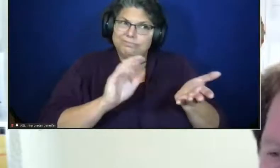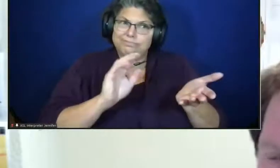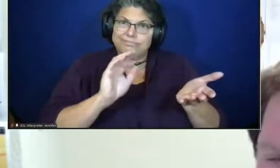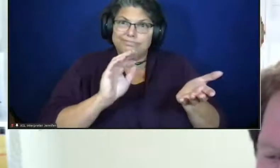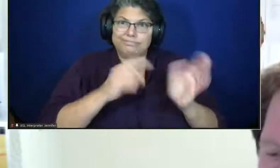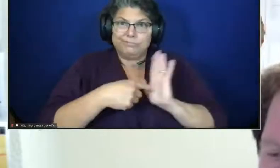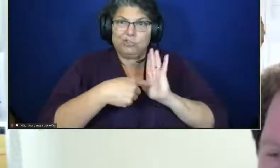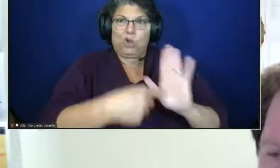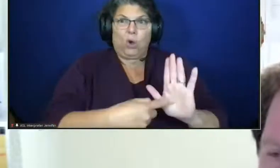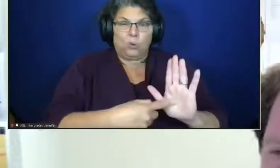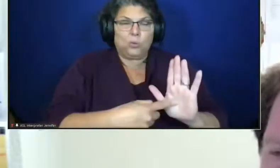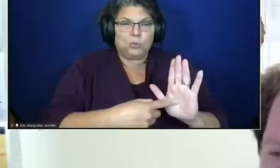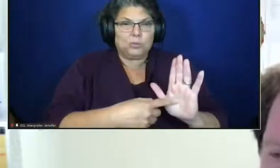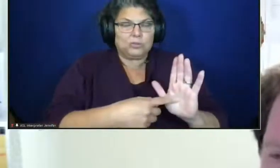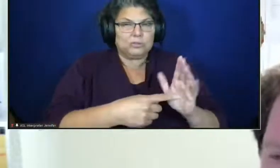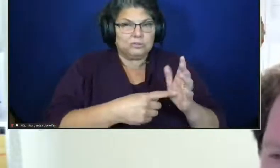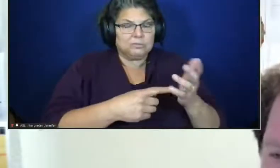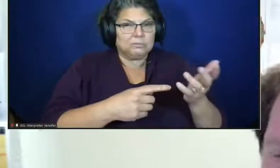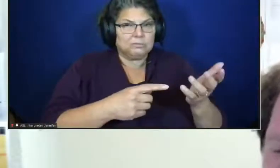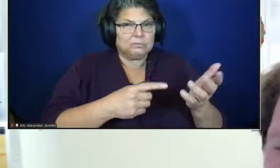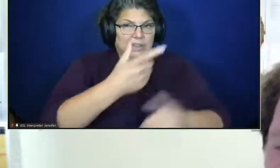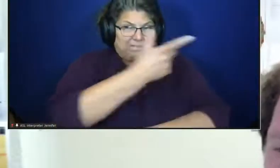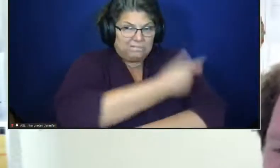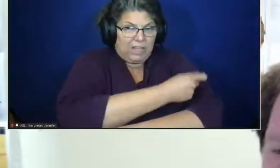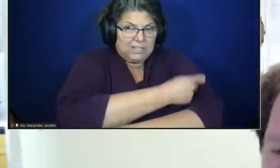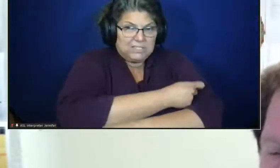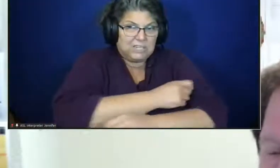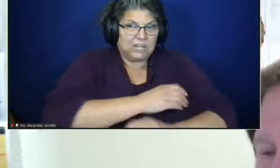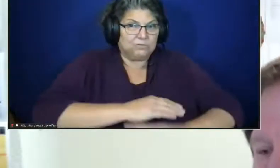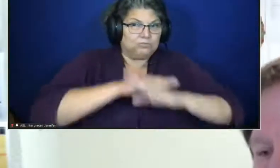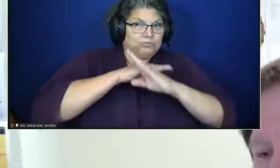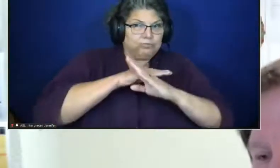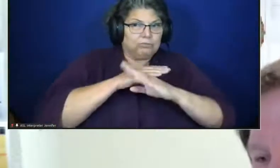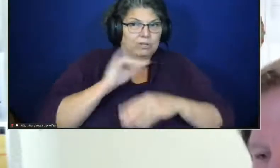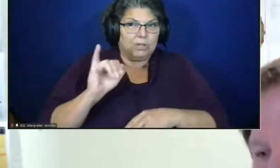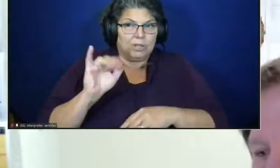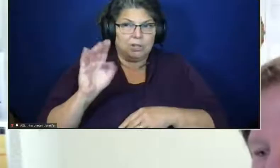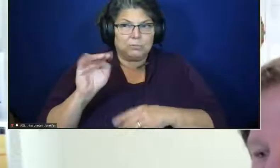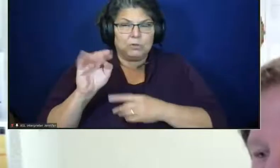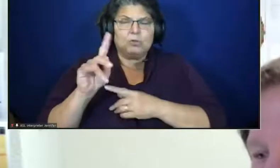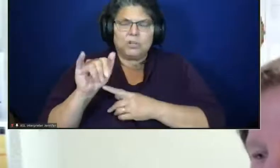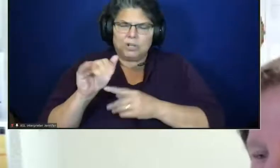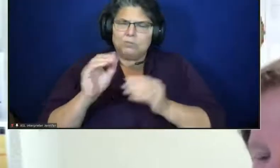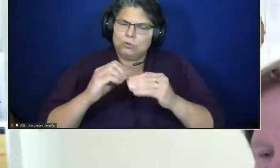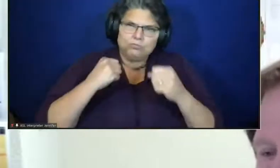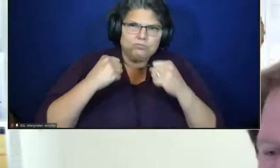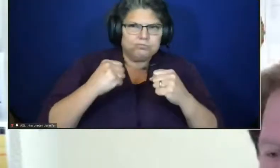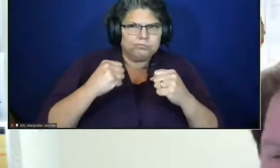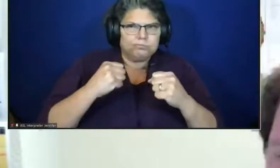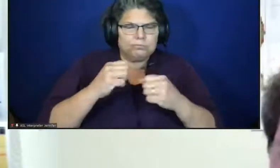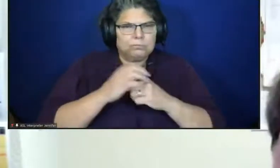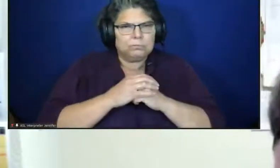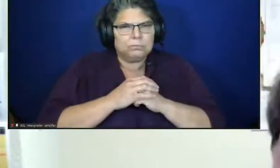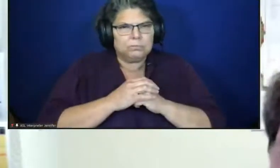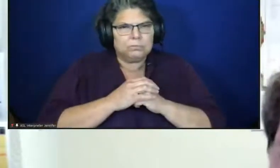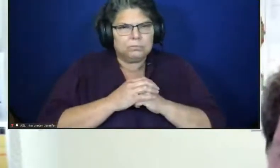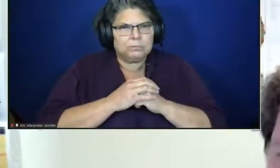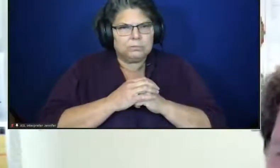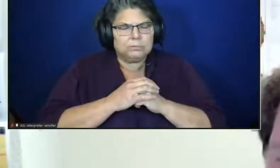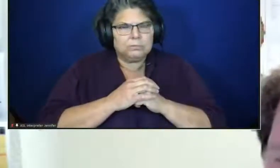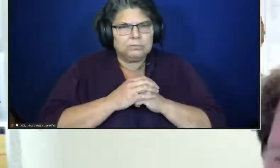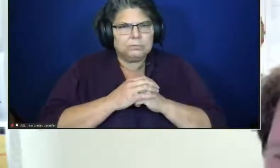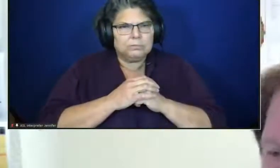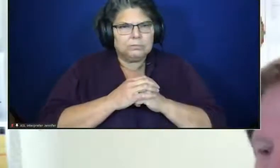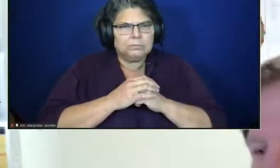that the immunity that comes from vaccination is more robust. It's